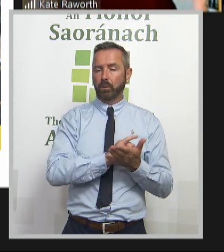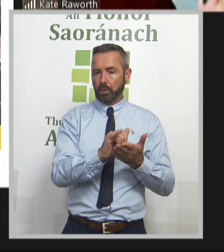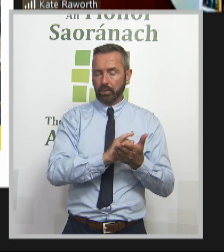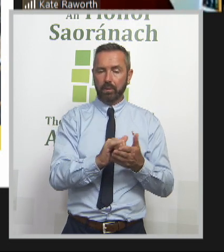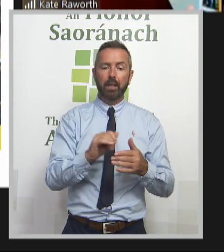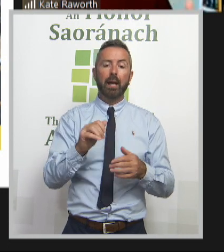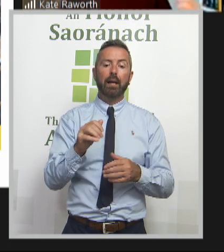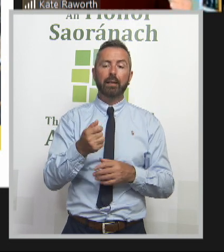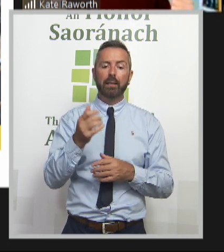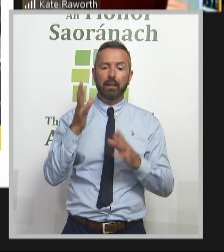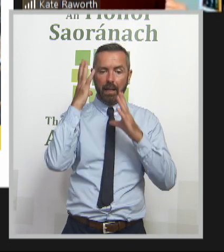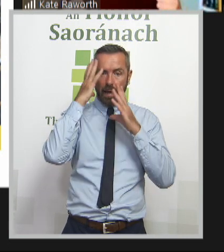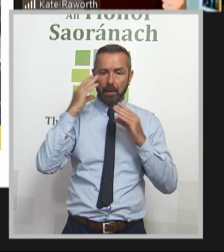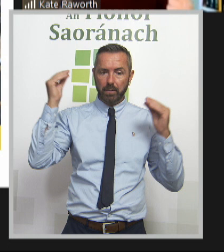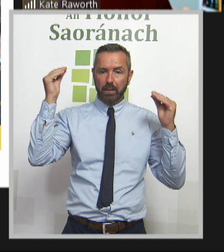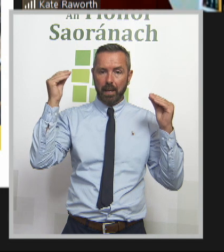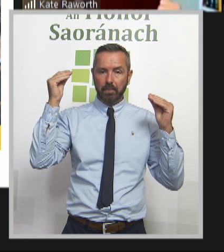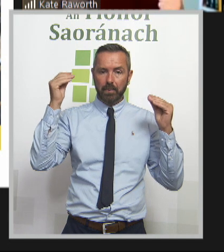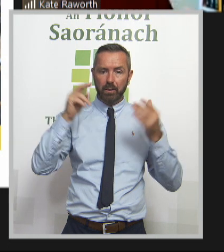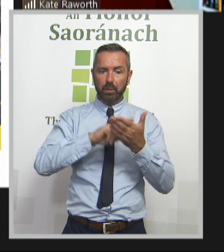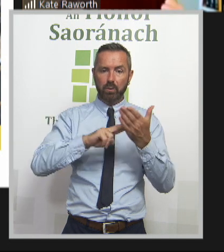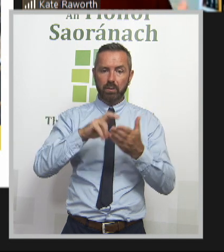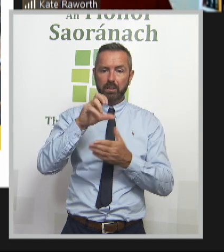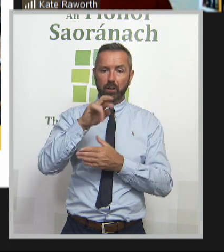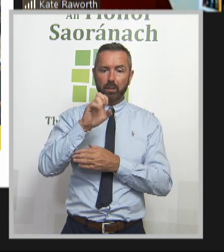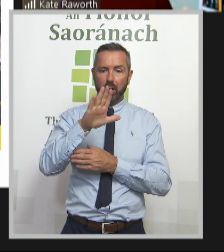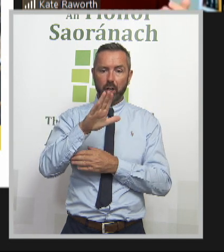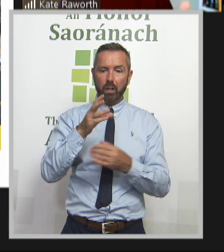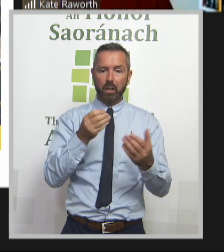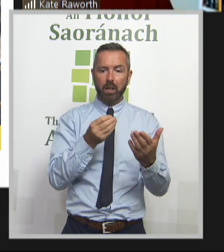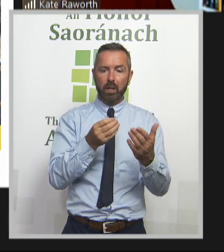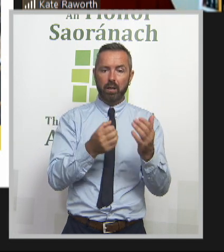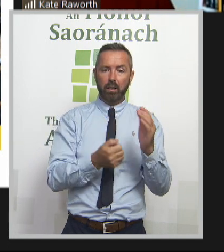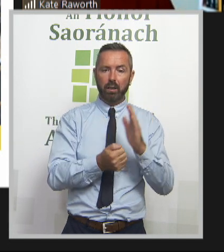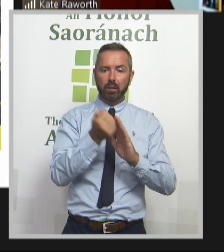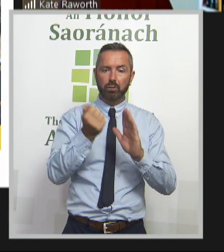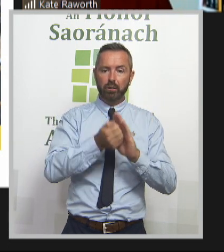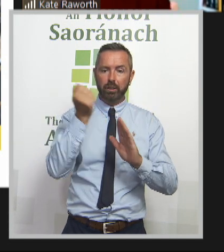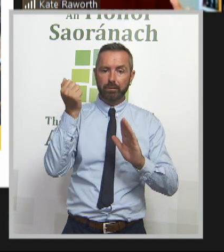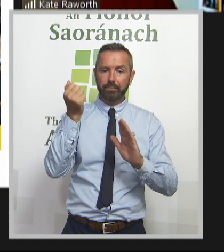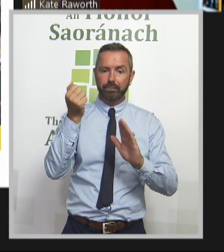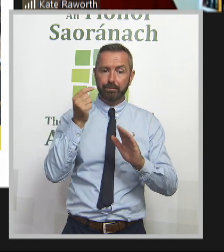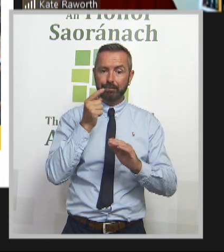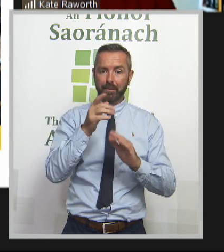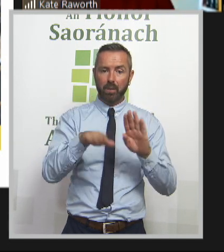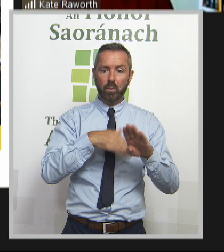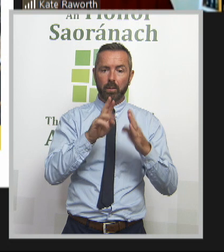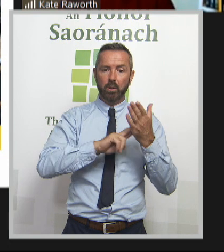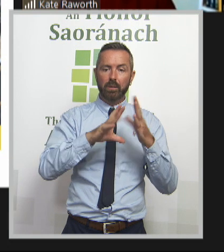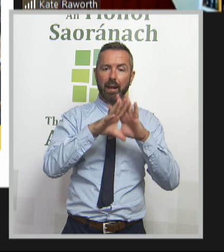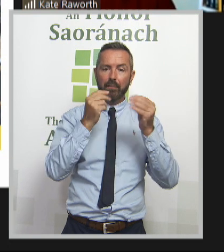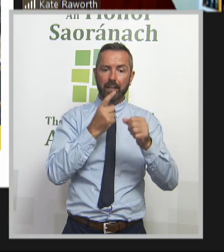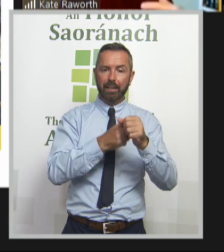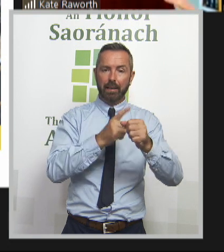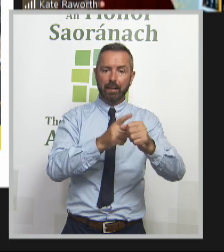a circular economy so that materials don't get used up, they're used again and again. And this is an example of a district where all the materials that you can see there